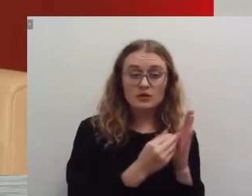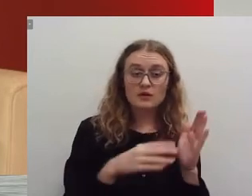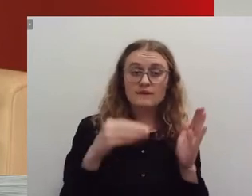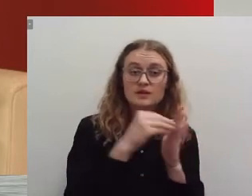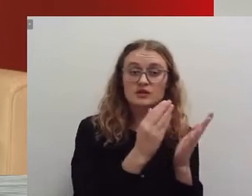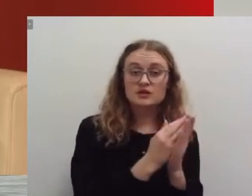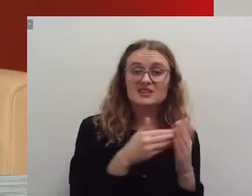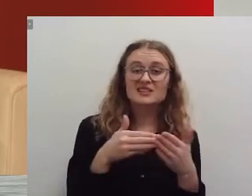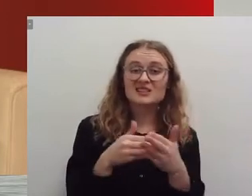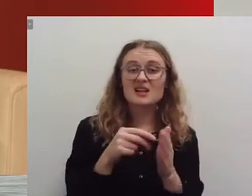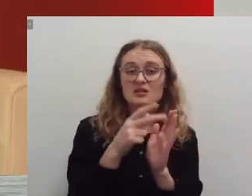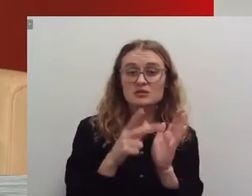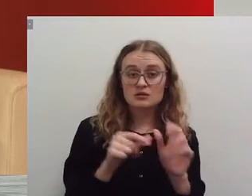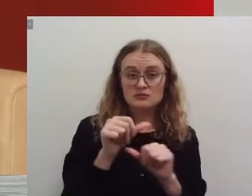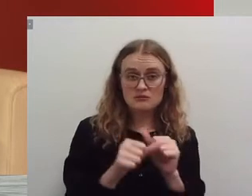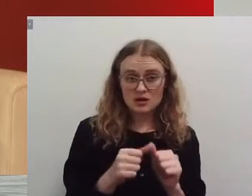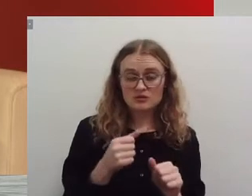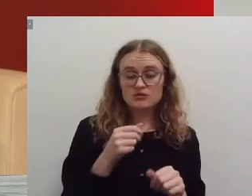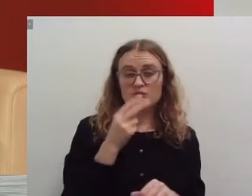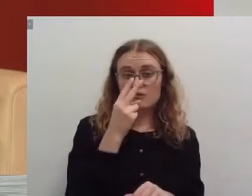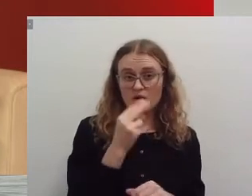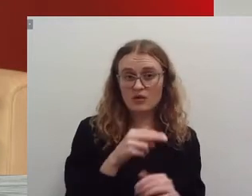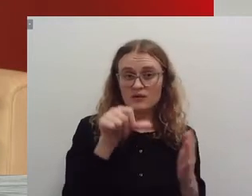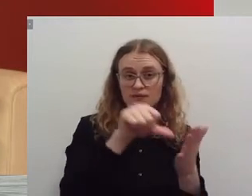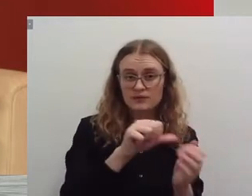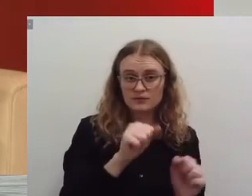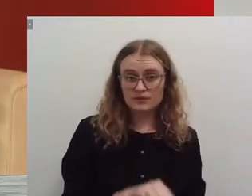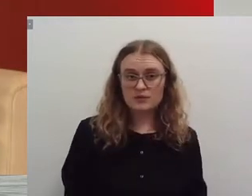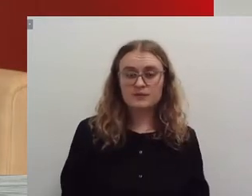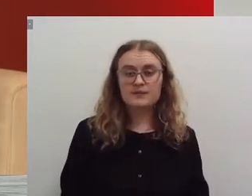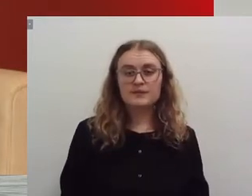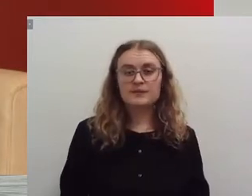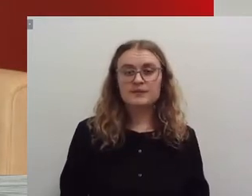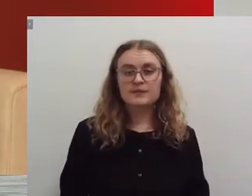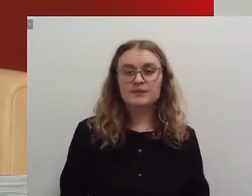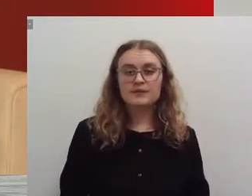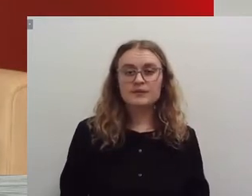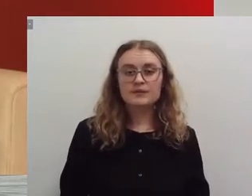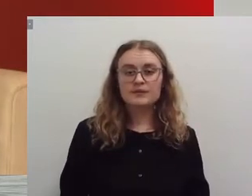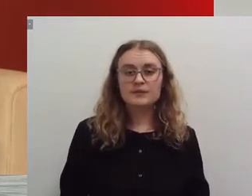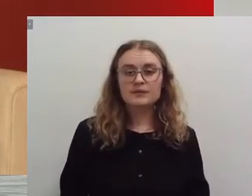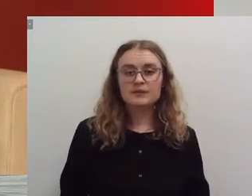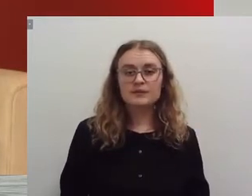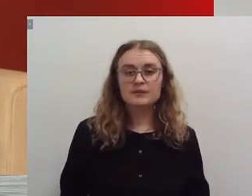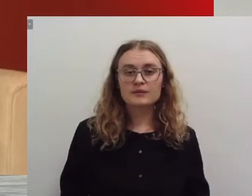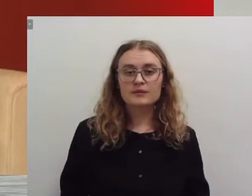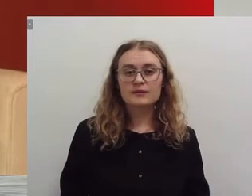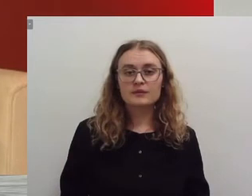some resources and give opportunities to our teenagers to show the world, or for example,